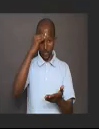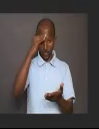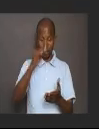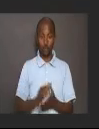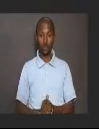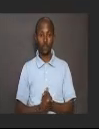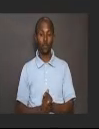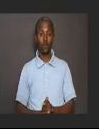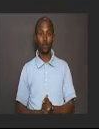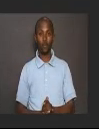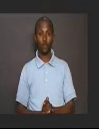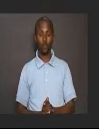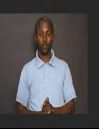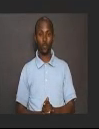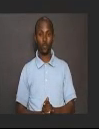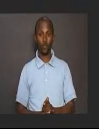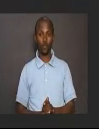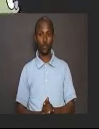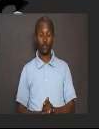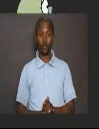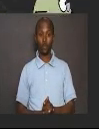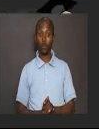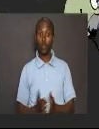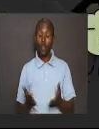Let's get back to our lesson.